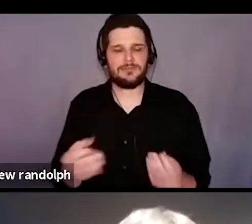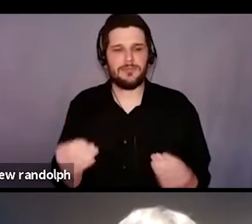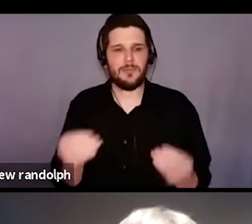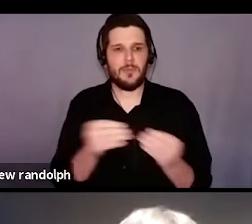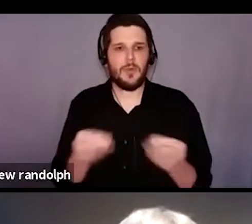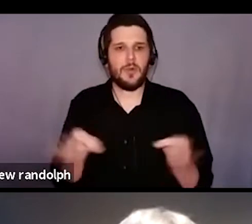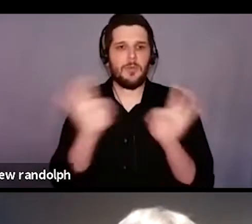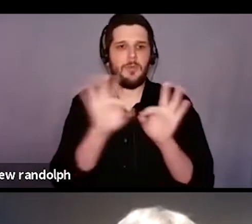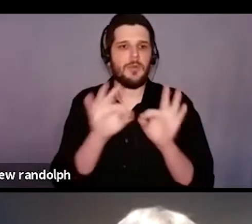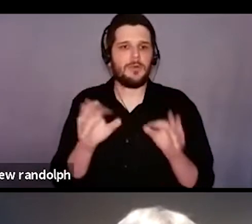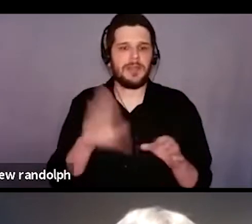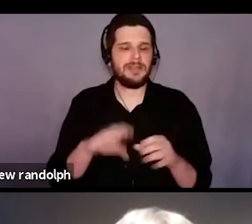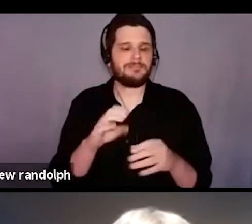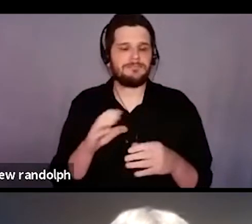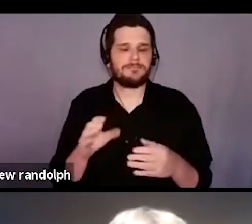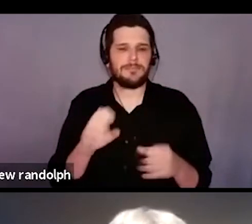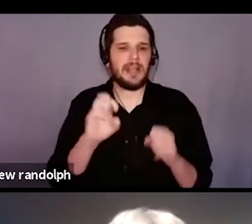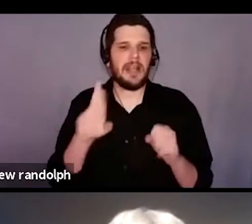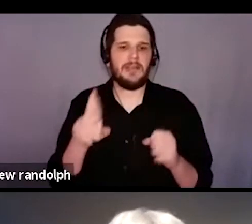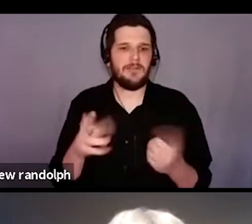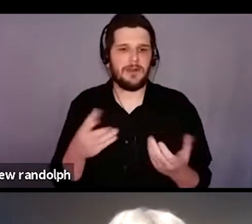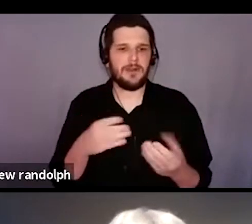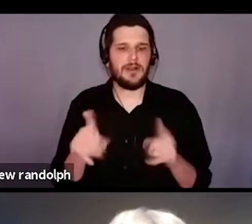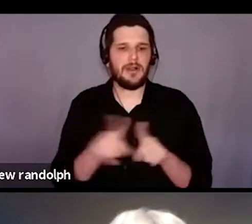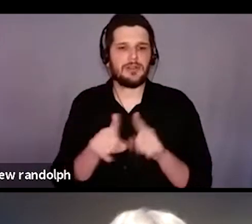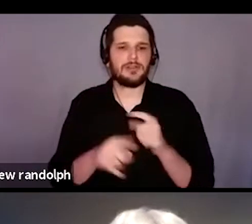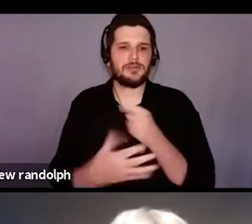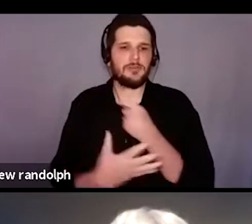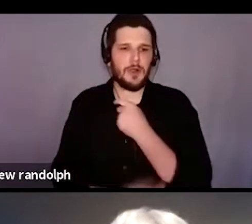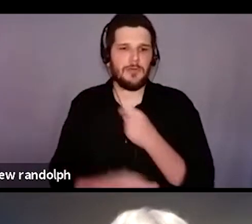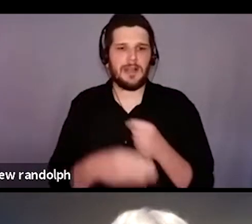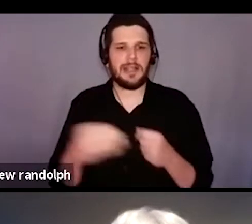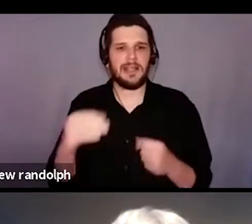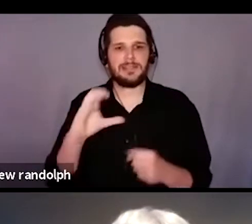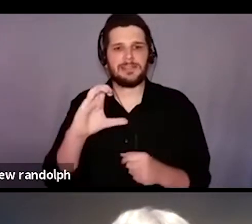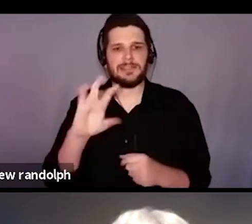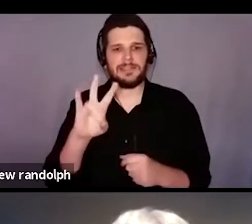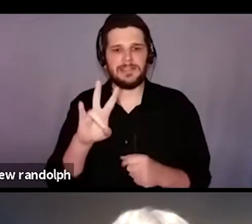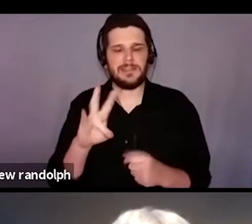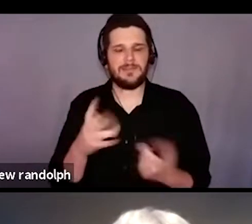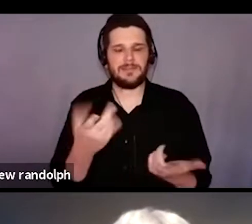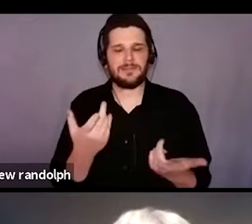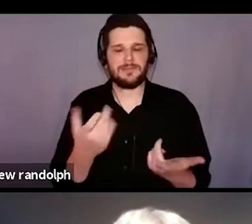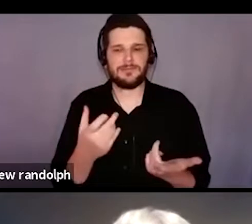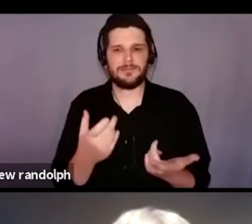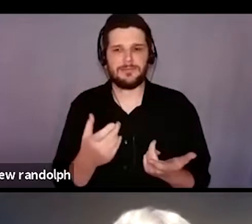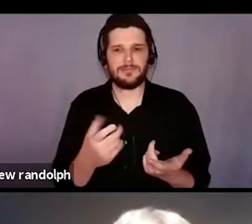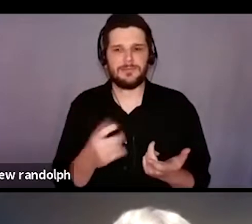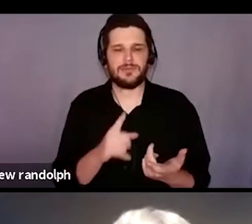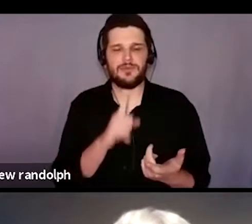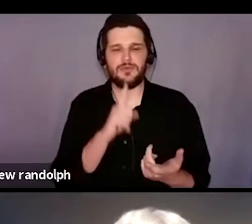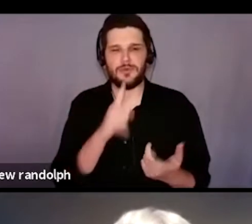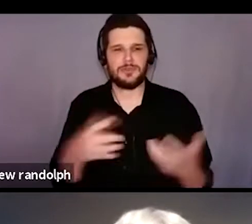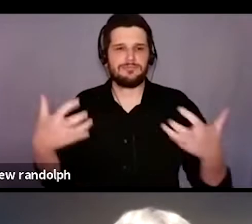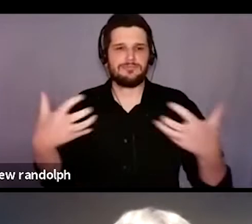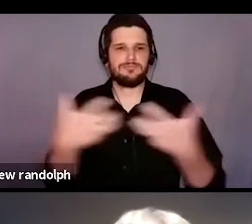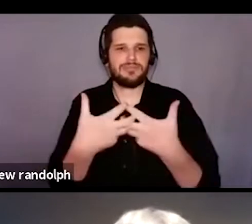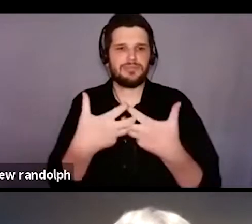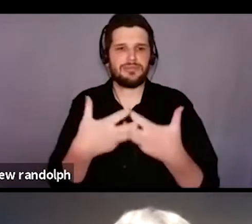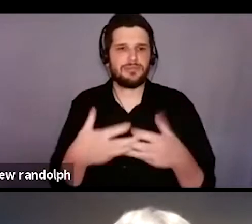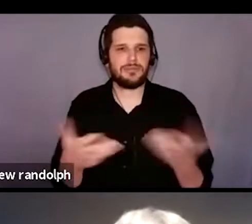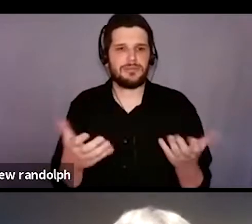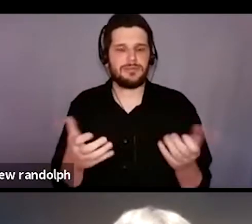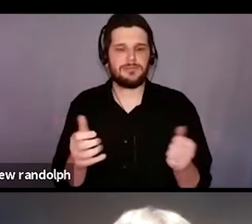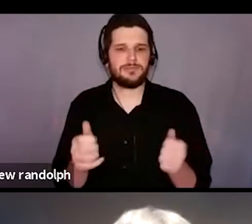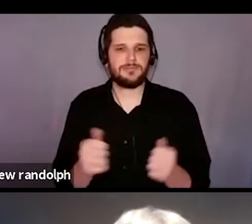ever. And of course, poverty and C7, as we've heard this whole broadcast, are intricately connected.